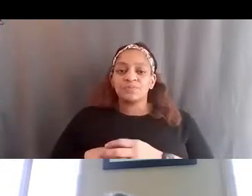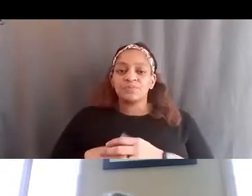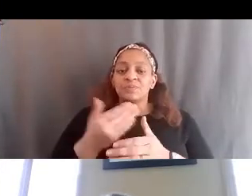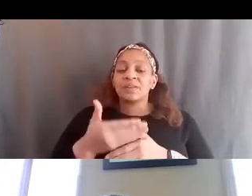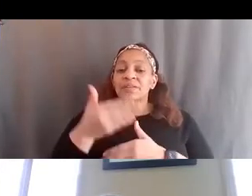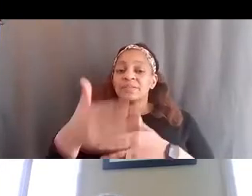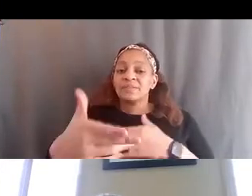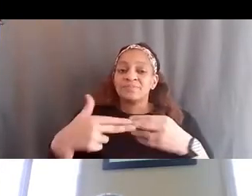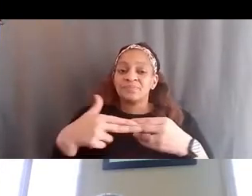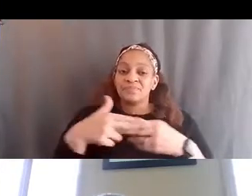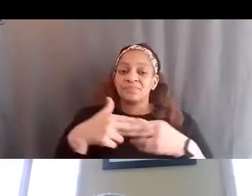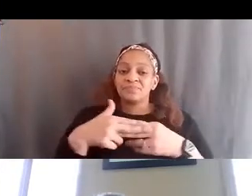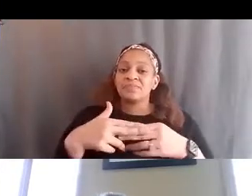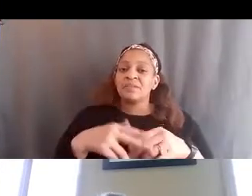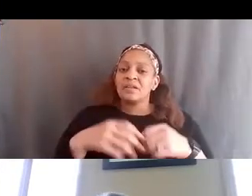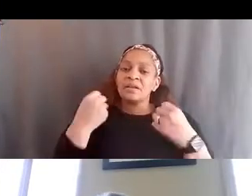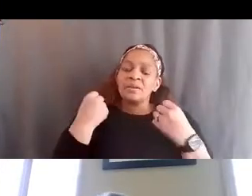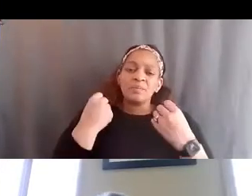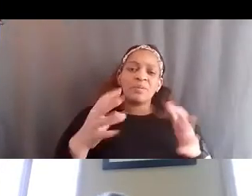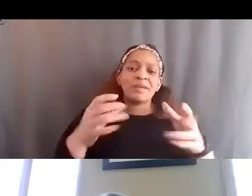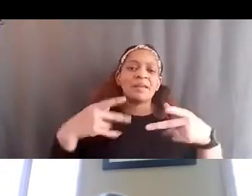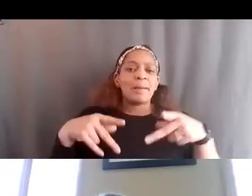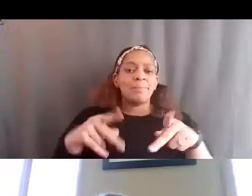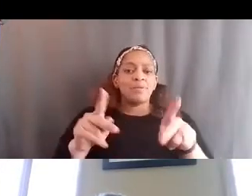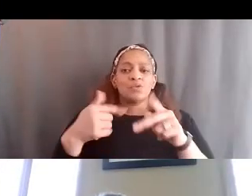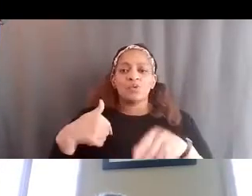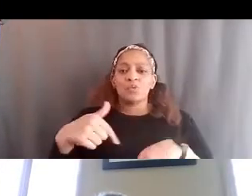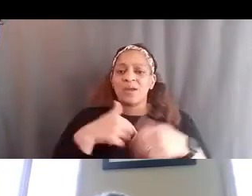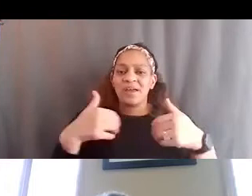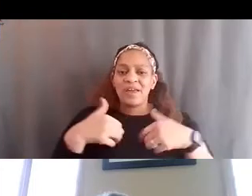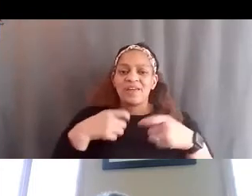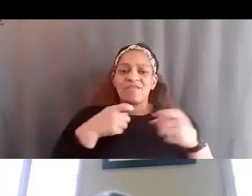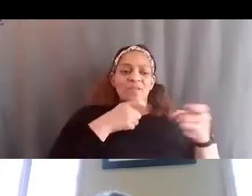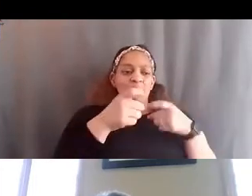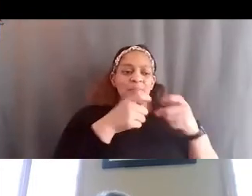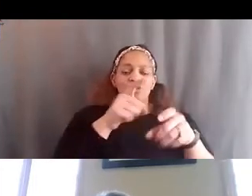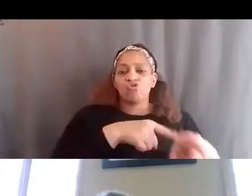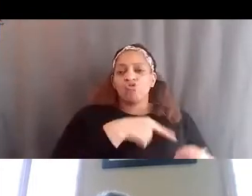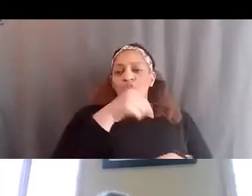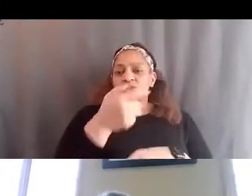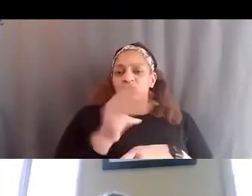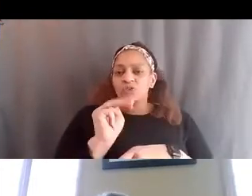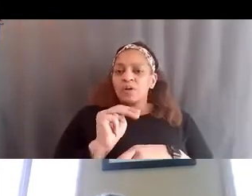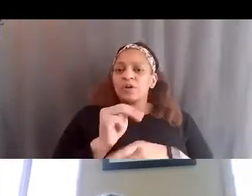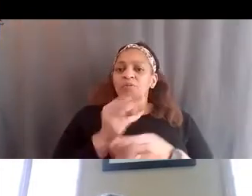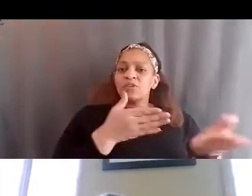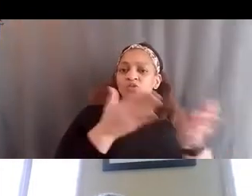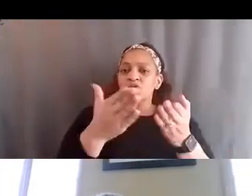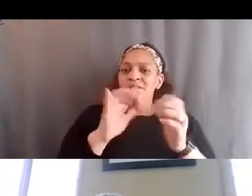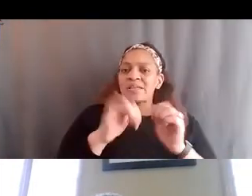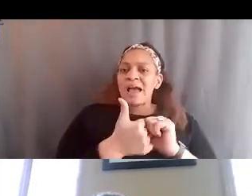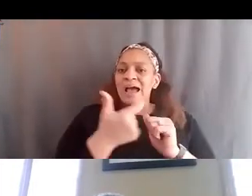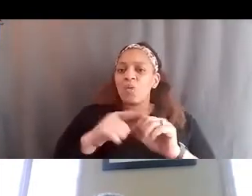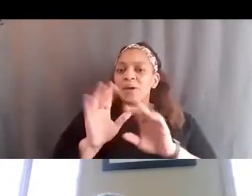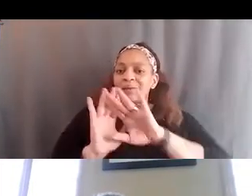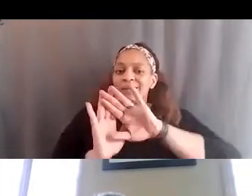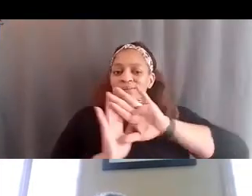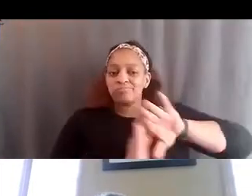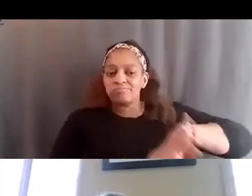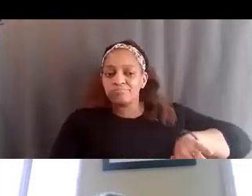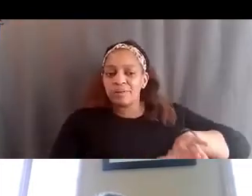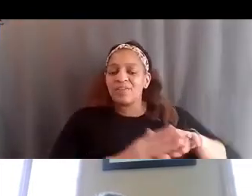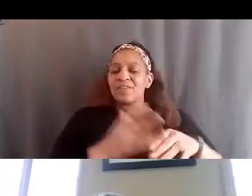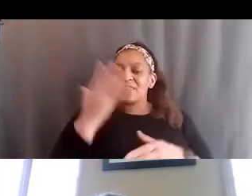There are a lot of opportunities that have come through managed long-term services and supports about how we can move away from this